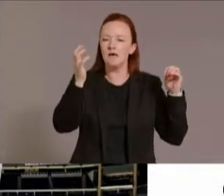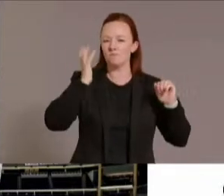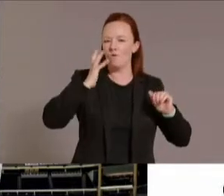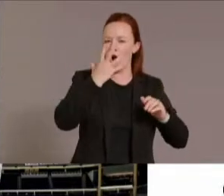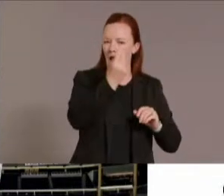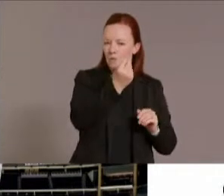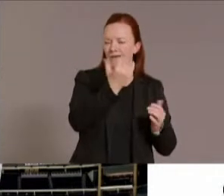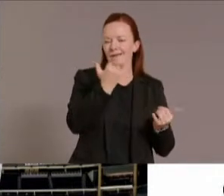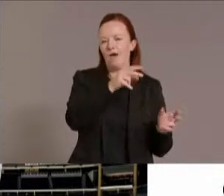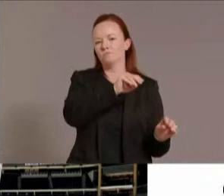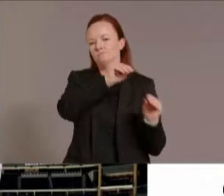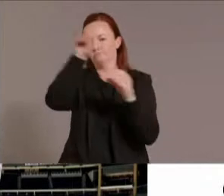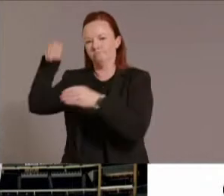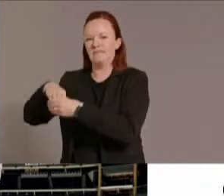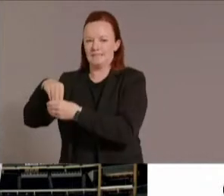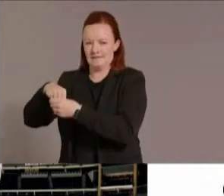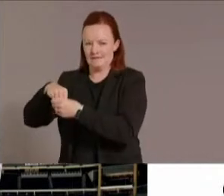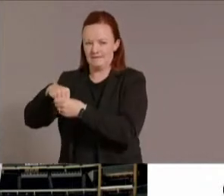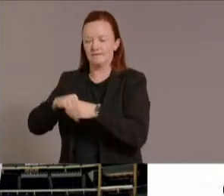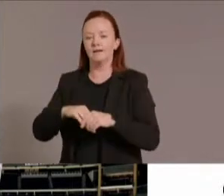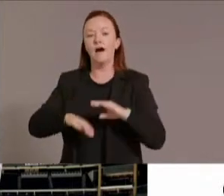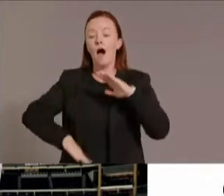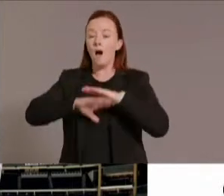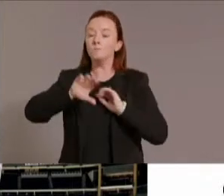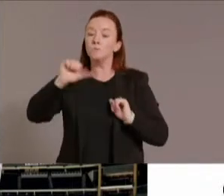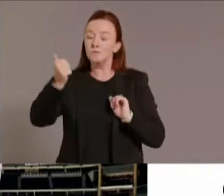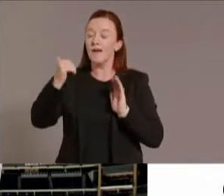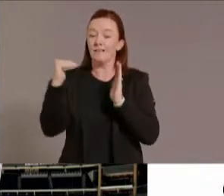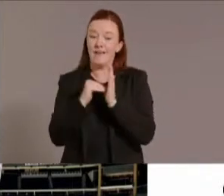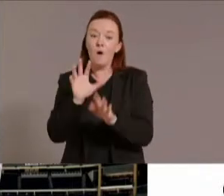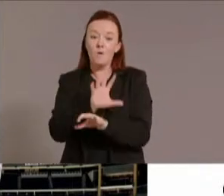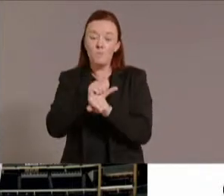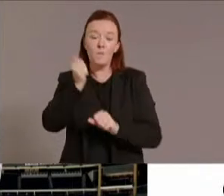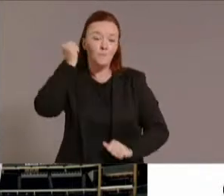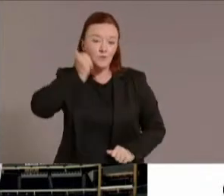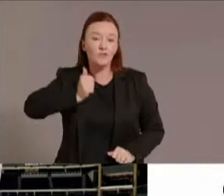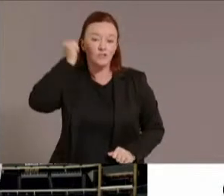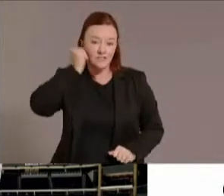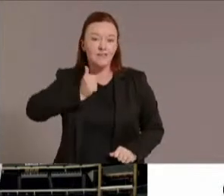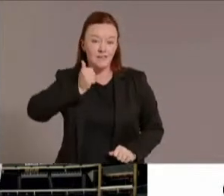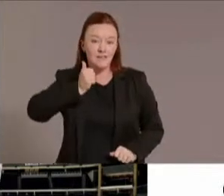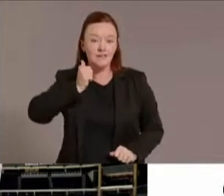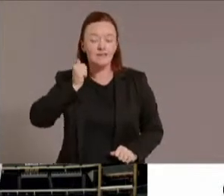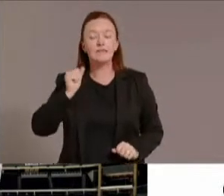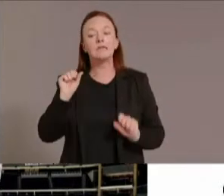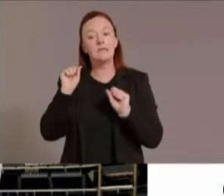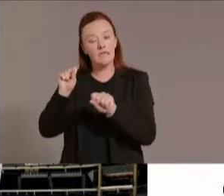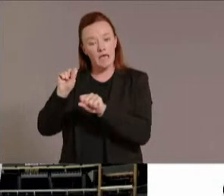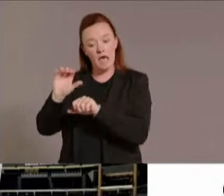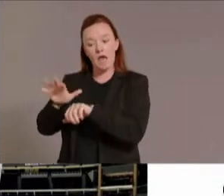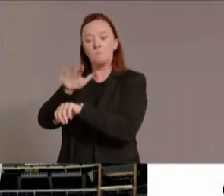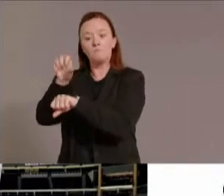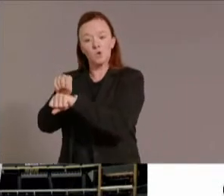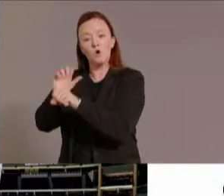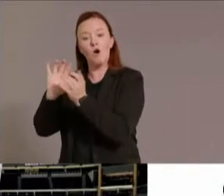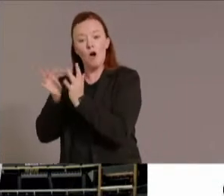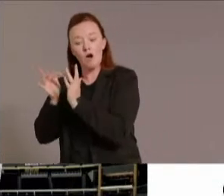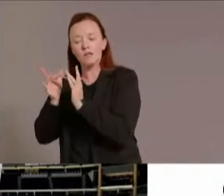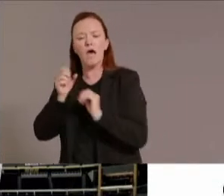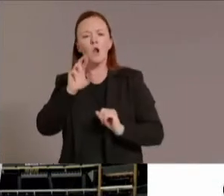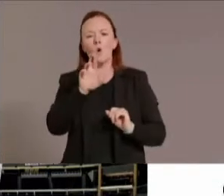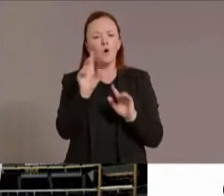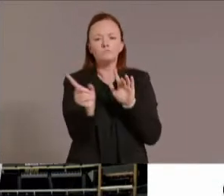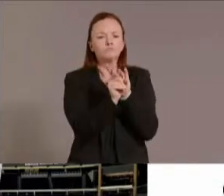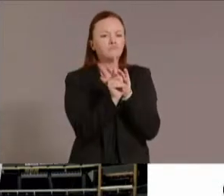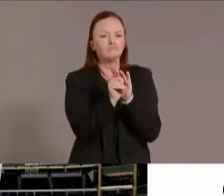to 10,000 appointments per day that people can either schedule appointments for or just